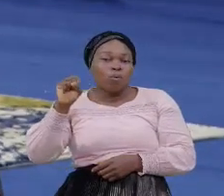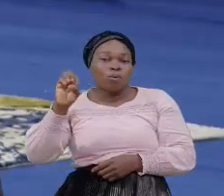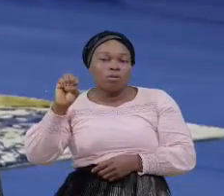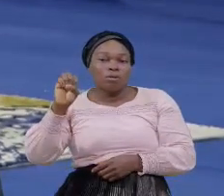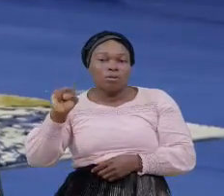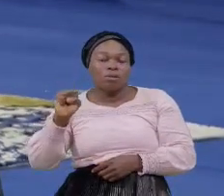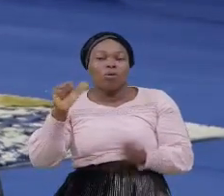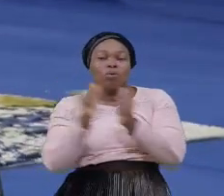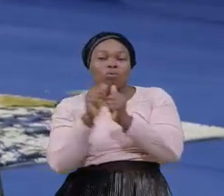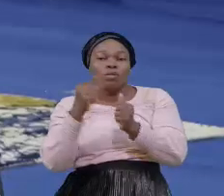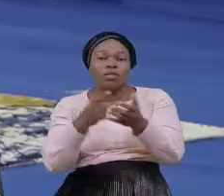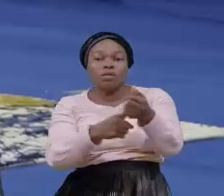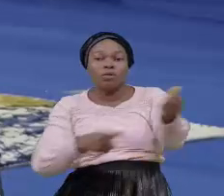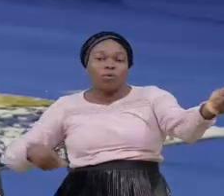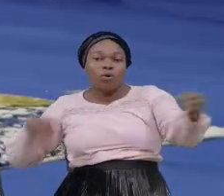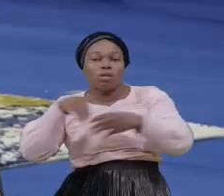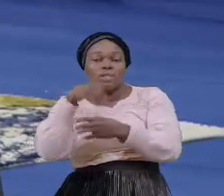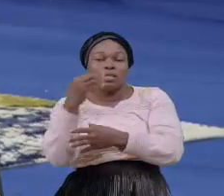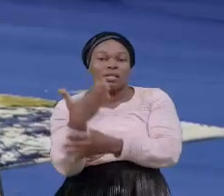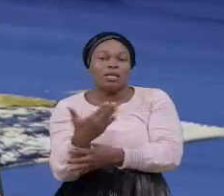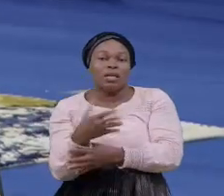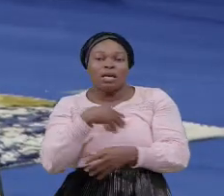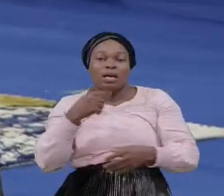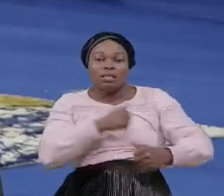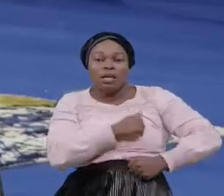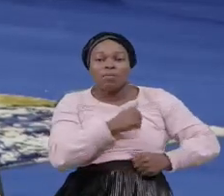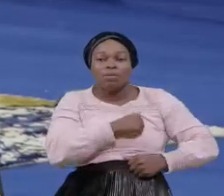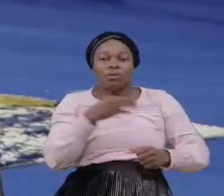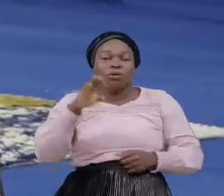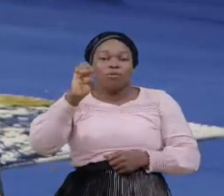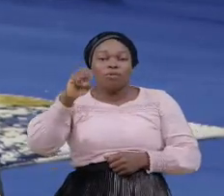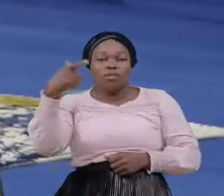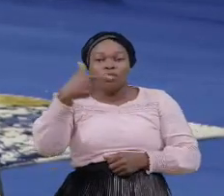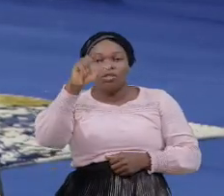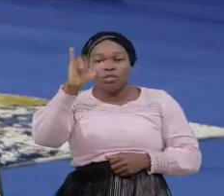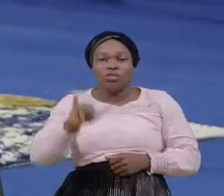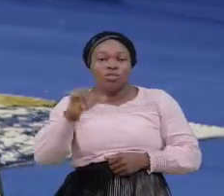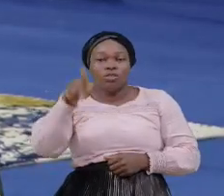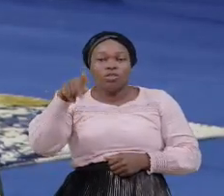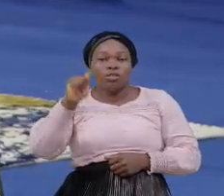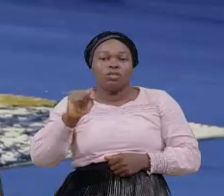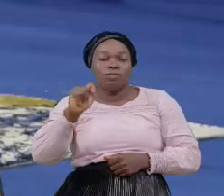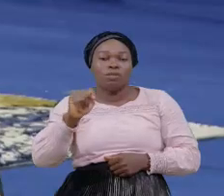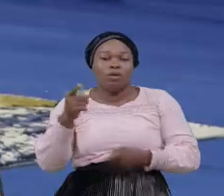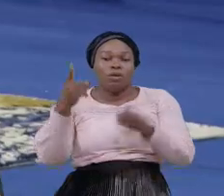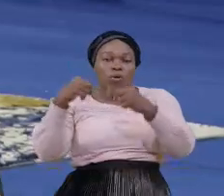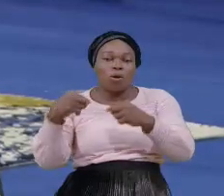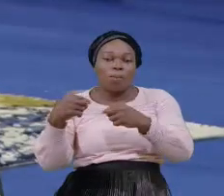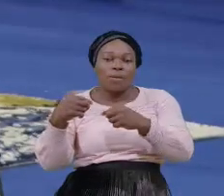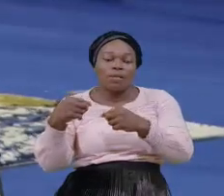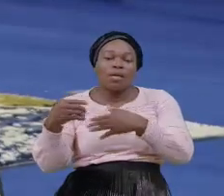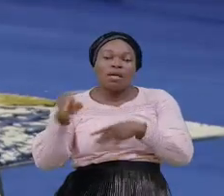of Egypt were coming behind them. And God said, stretch your rod. Stretch your rod. And while